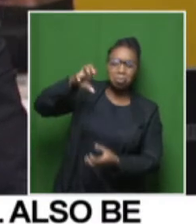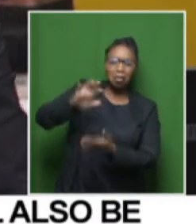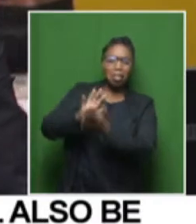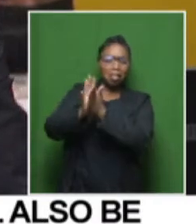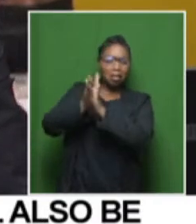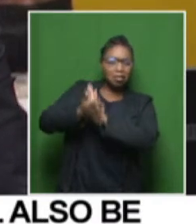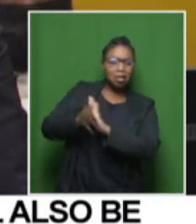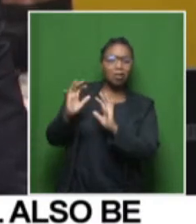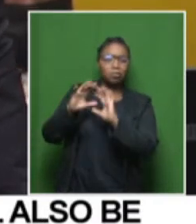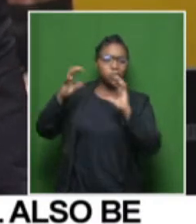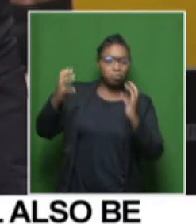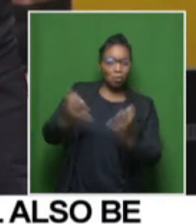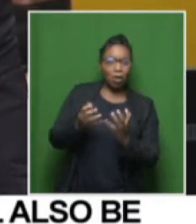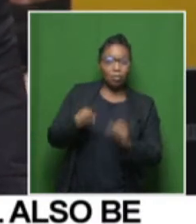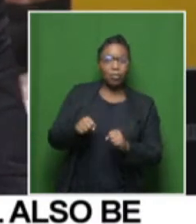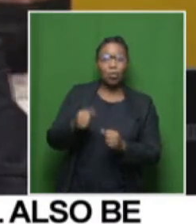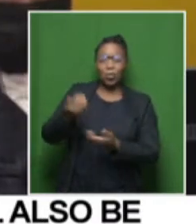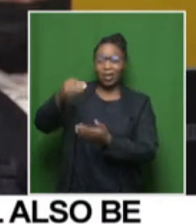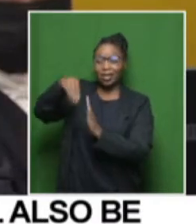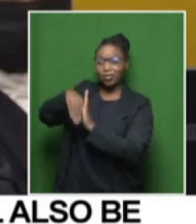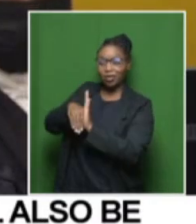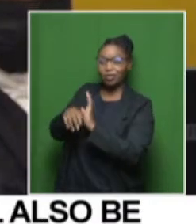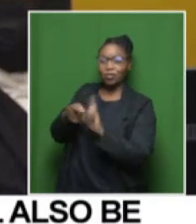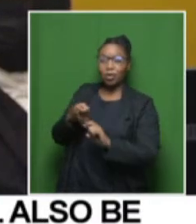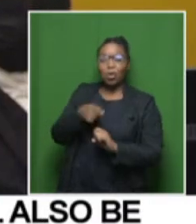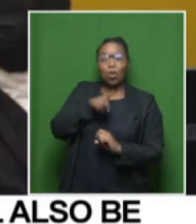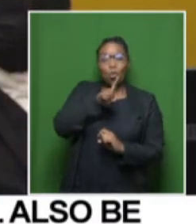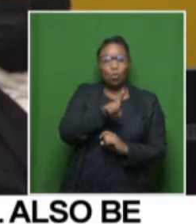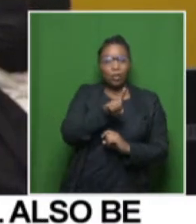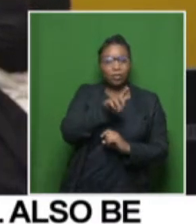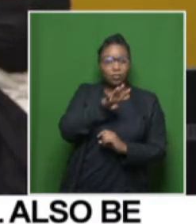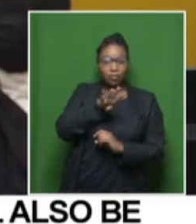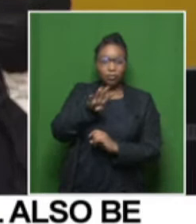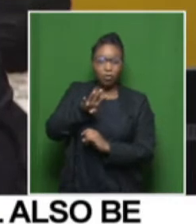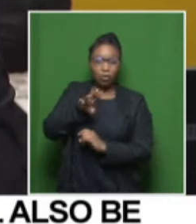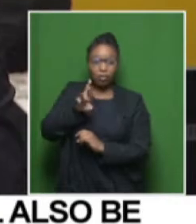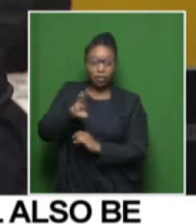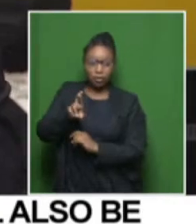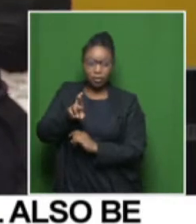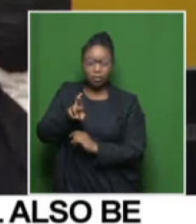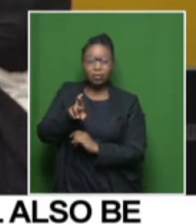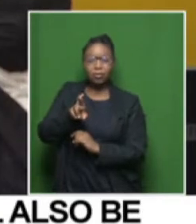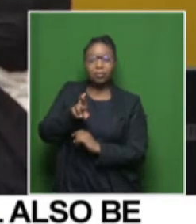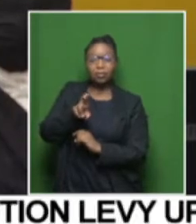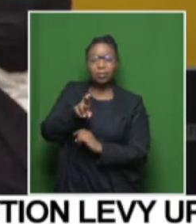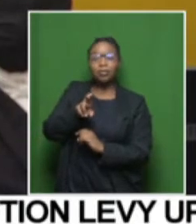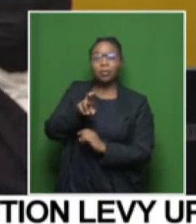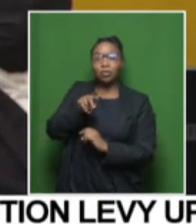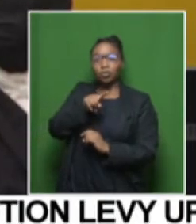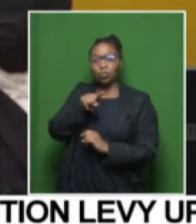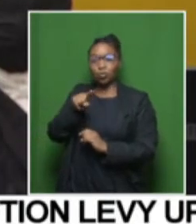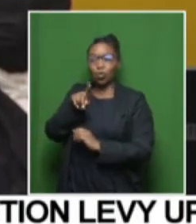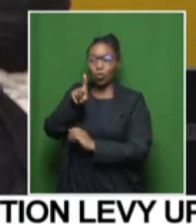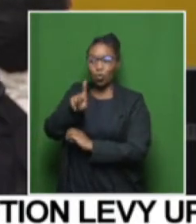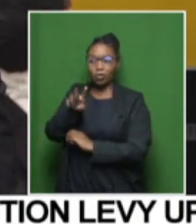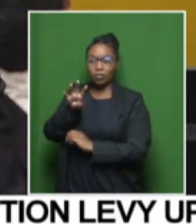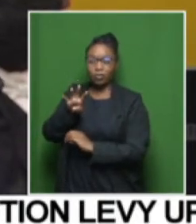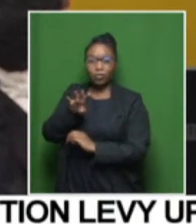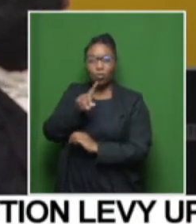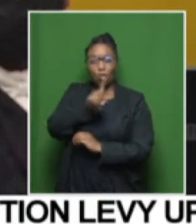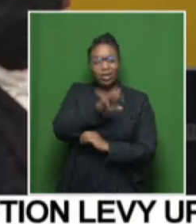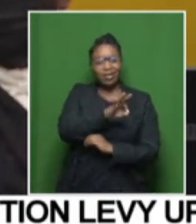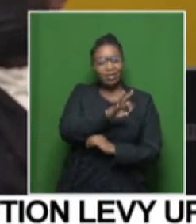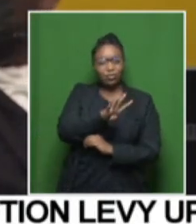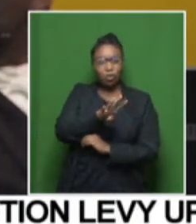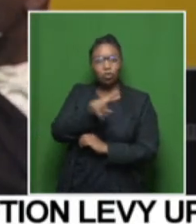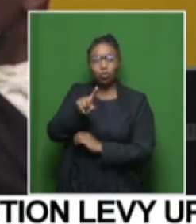134 to 144 rand, effective from the 1st of January 2022. As required by legislation, the carbon fuel